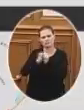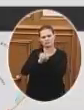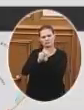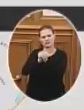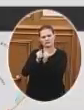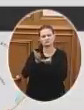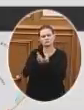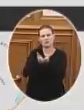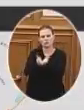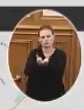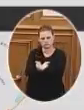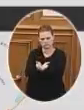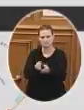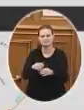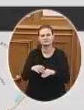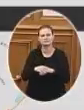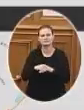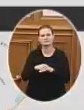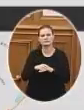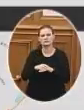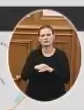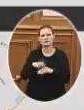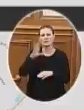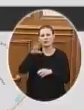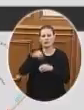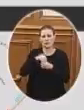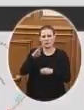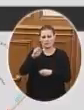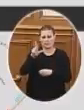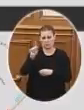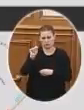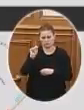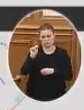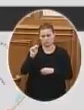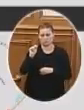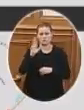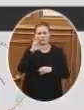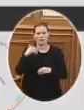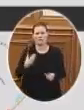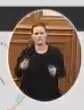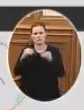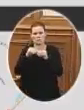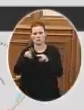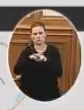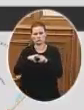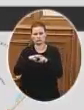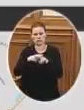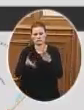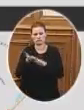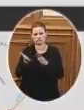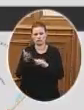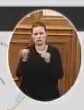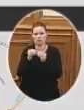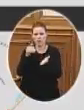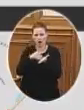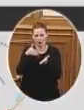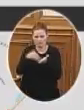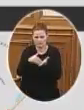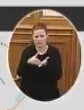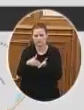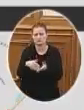additional transit lines I show in this map include BART. BART will make sure they have longer trains running more frequently throughout the race days, especially the